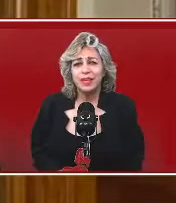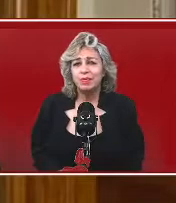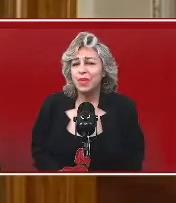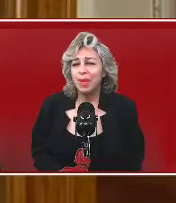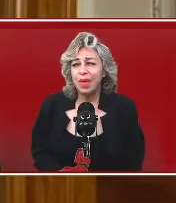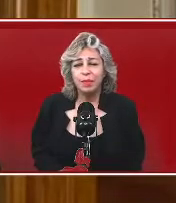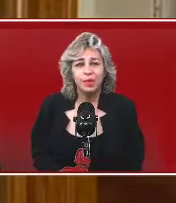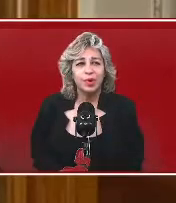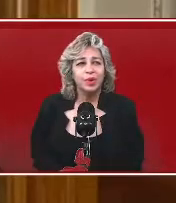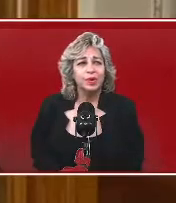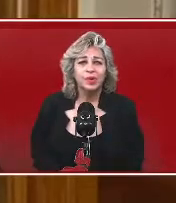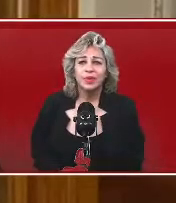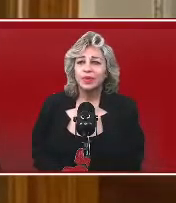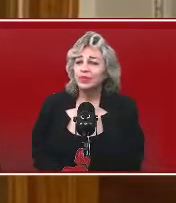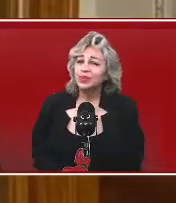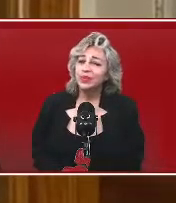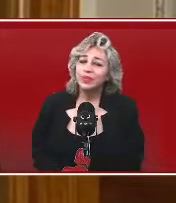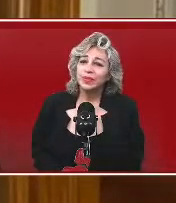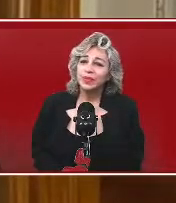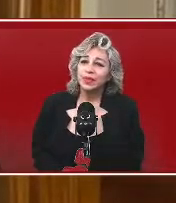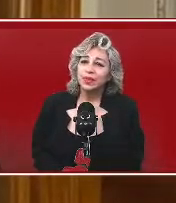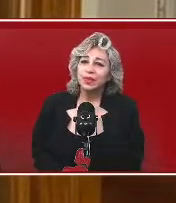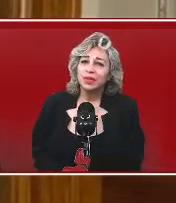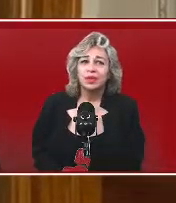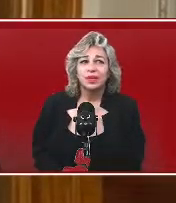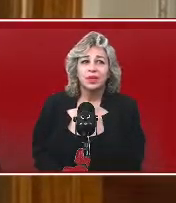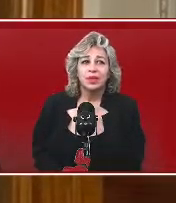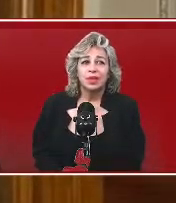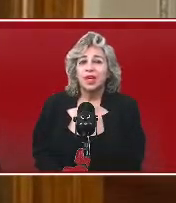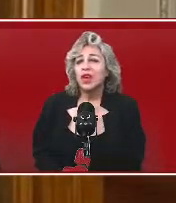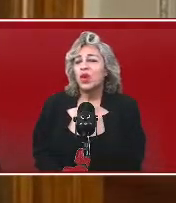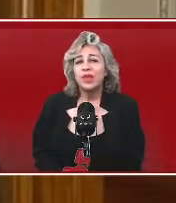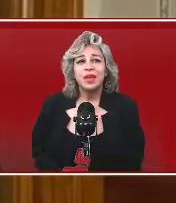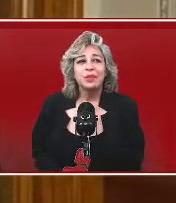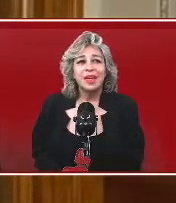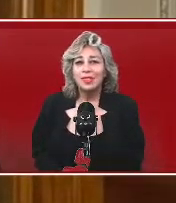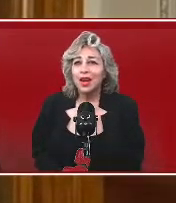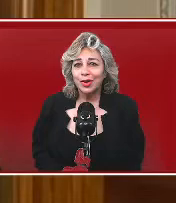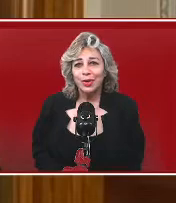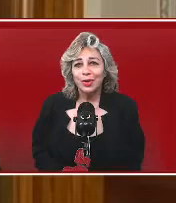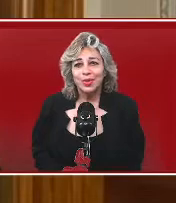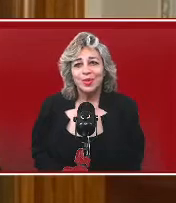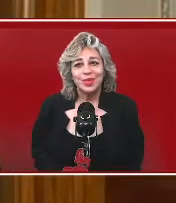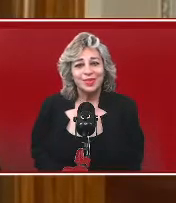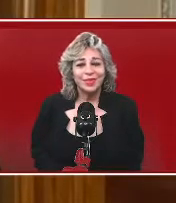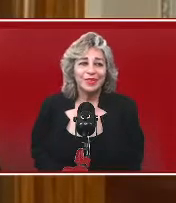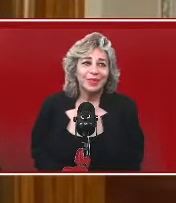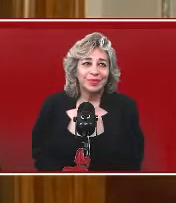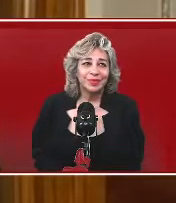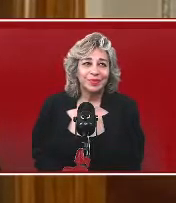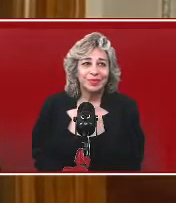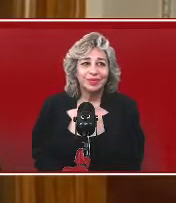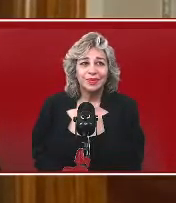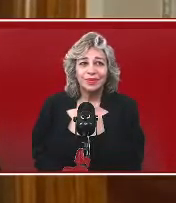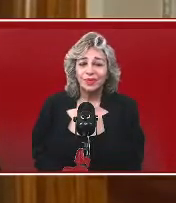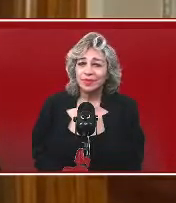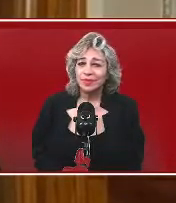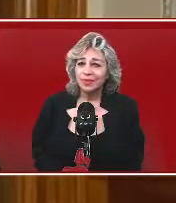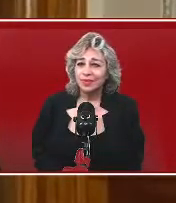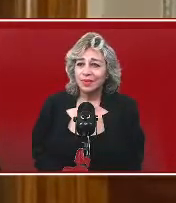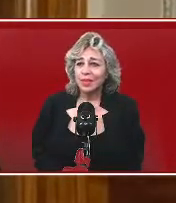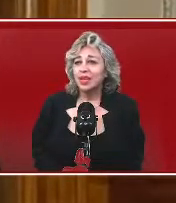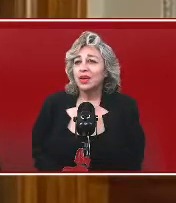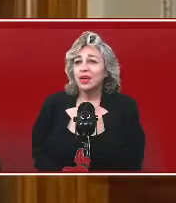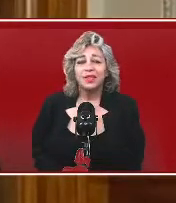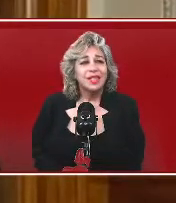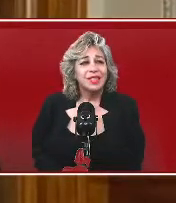companies that make paper, Que tienen sus taquerías, or they make tacos. los